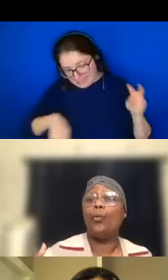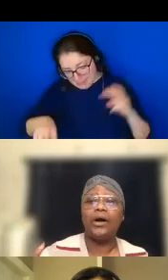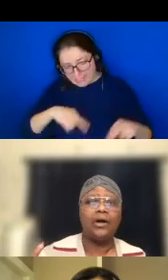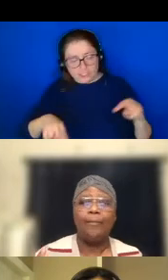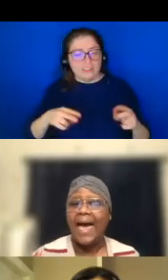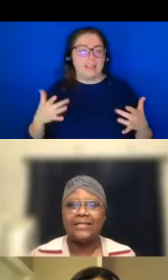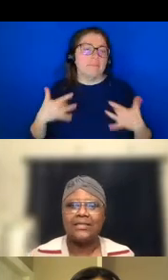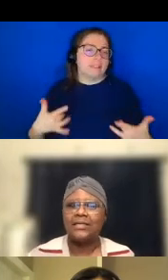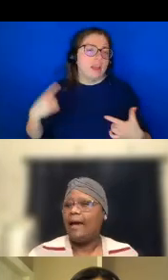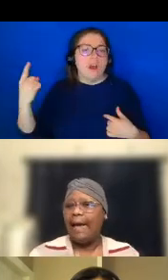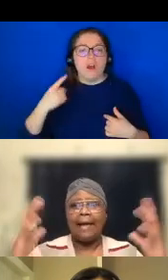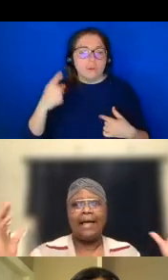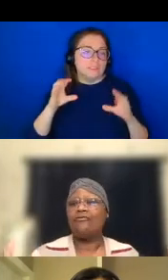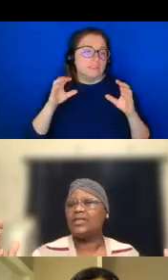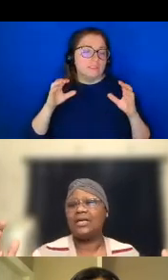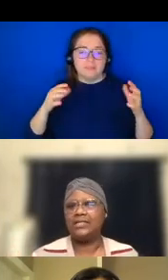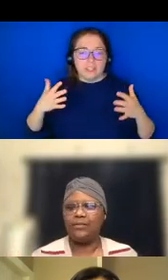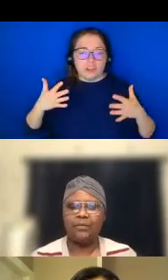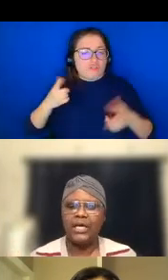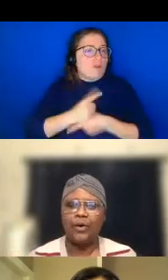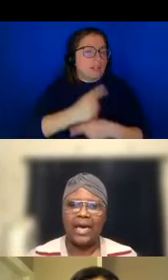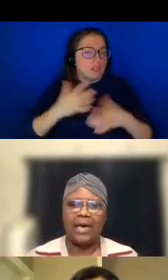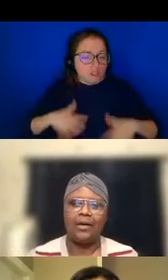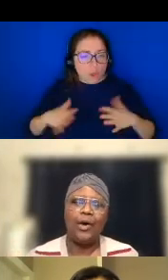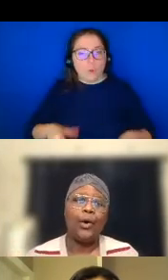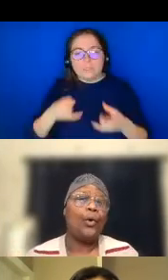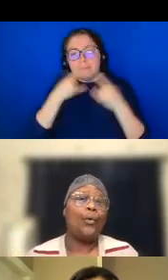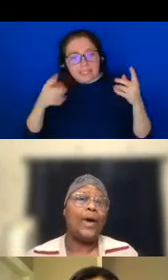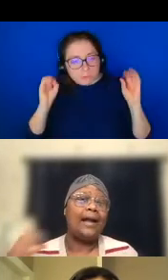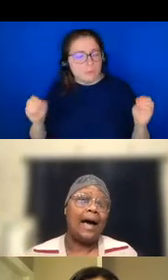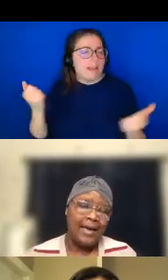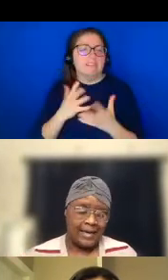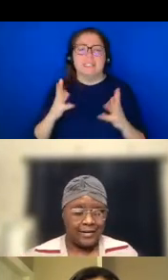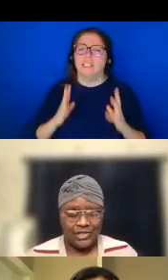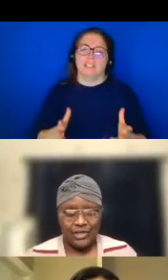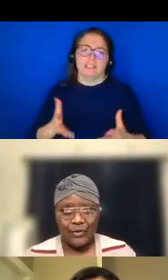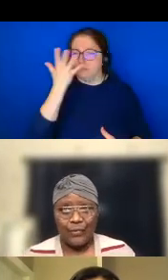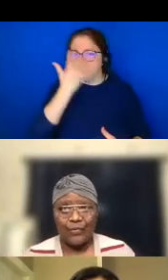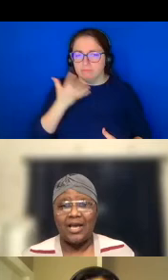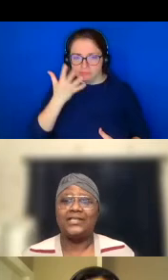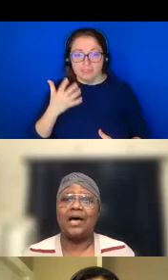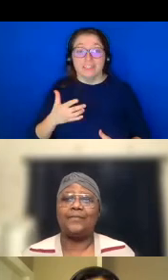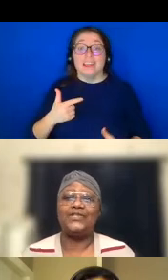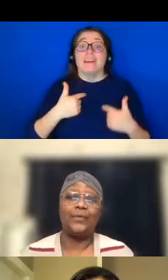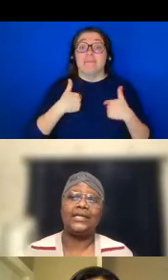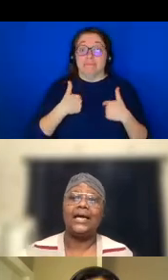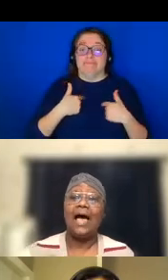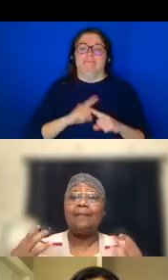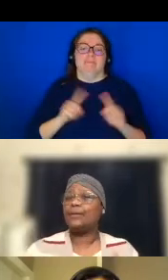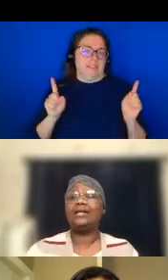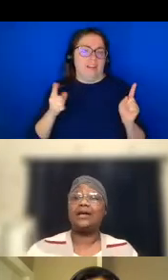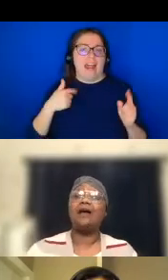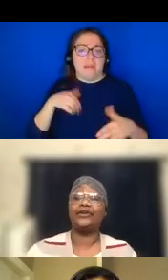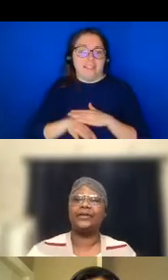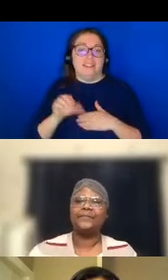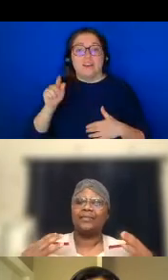not wearing masks, and everything seems to be okay. When I get into the autopsy suite, I'm